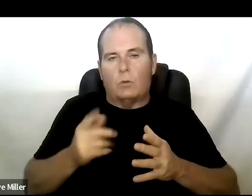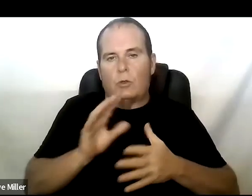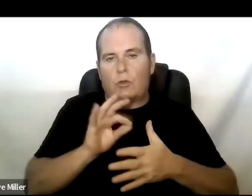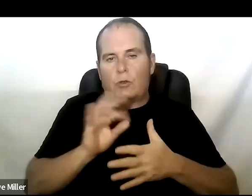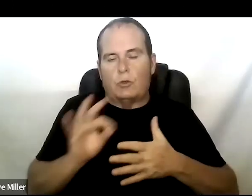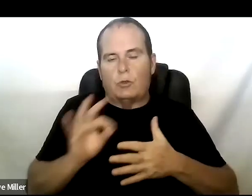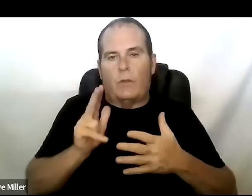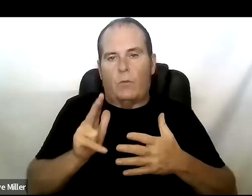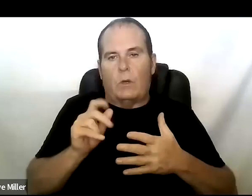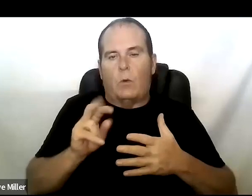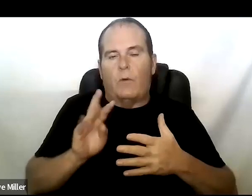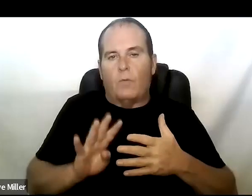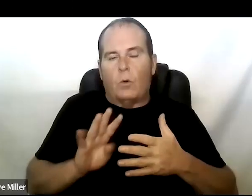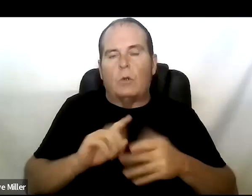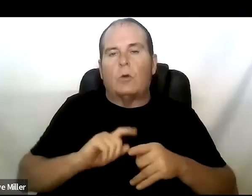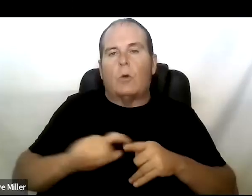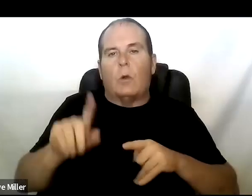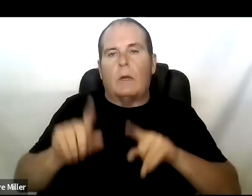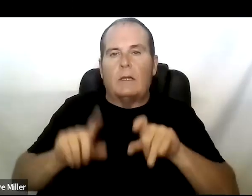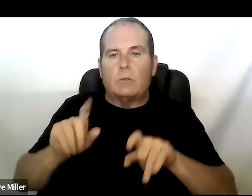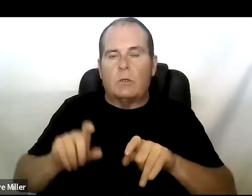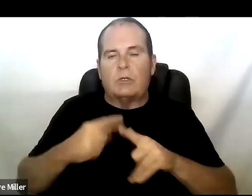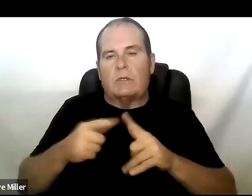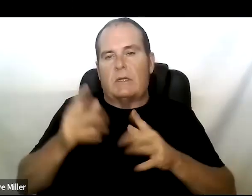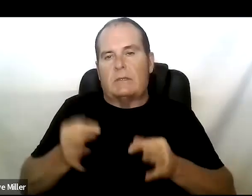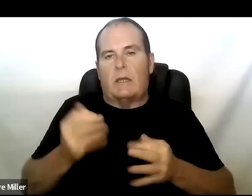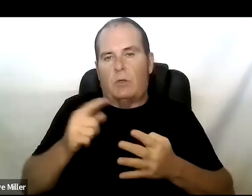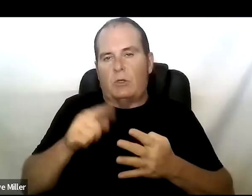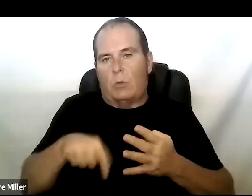4 to call and ask questions and make a choice.